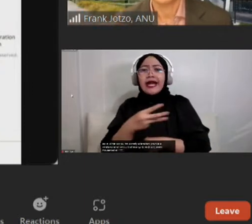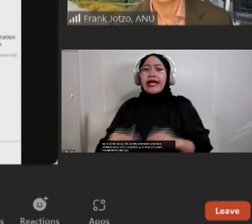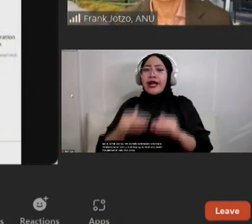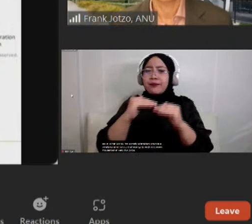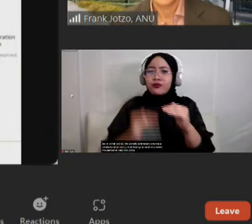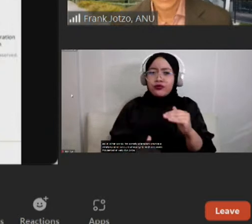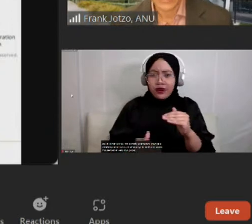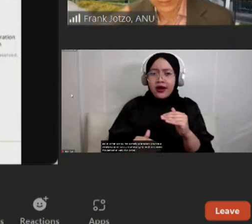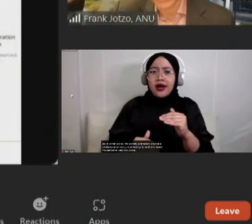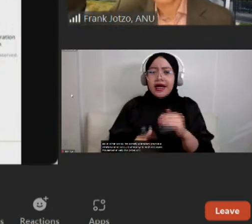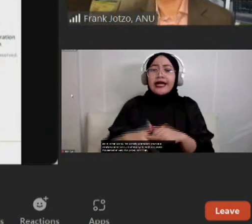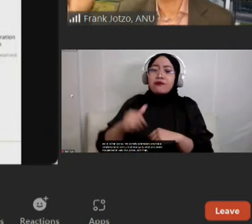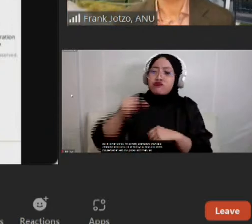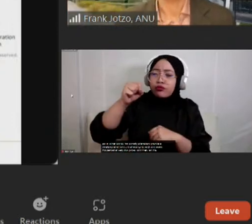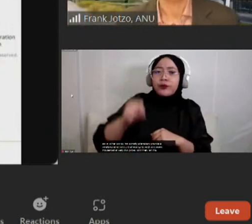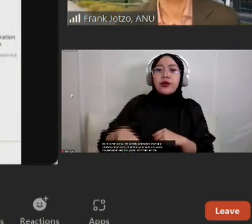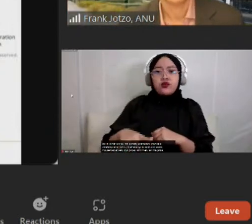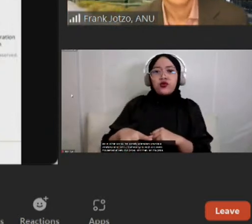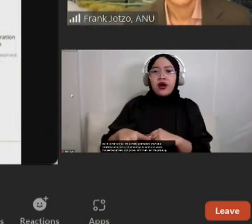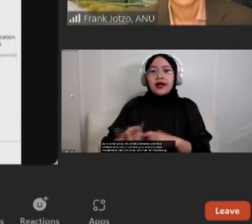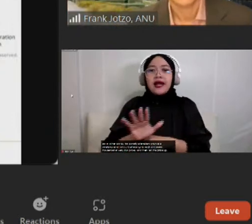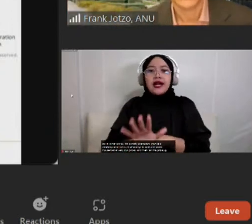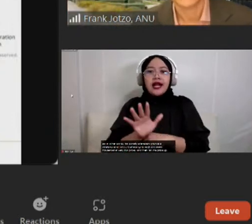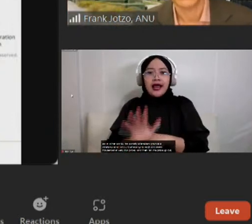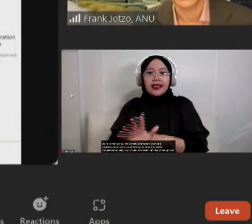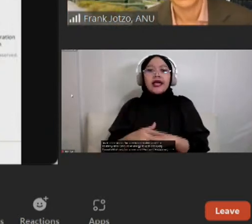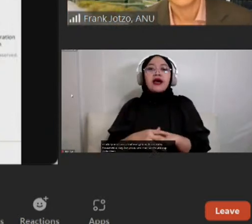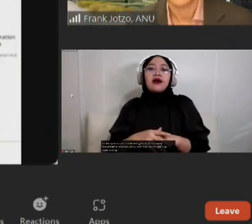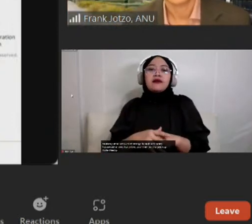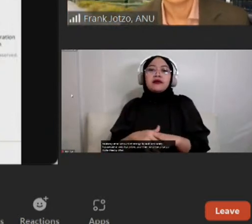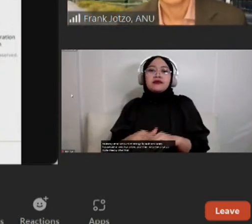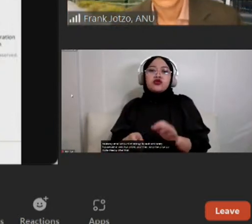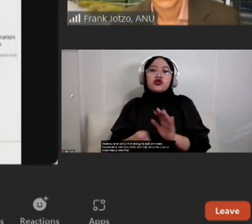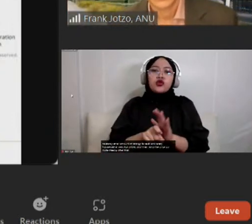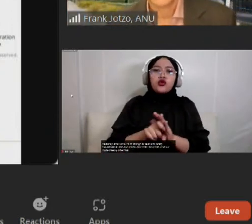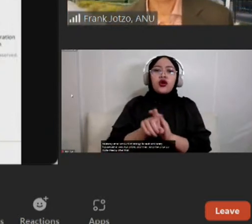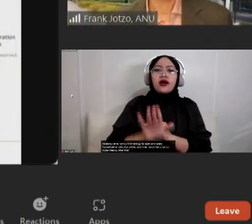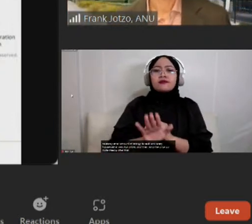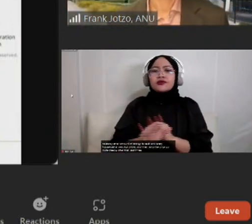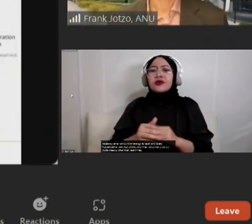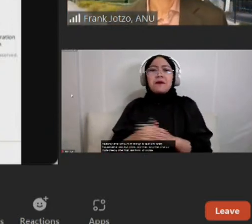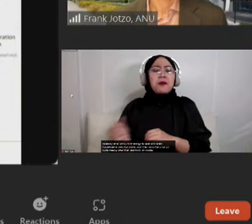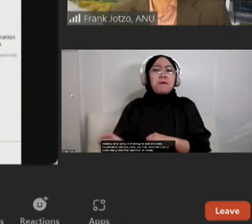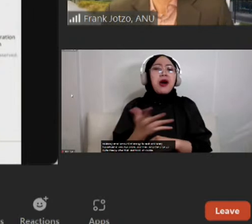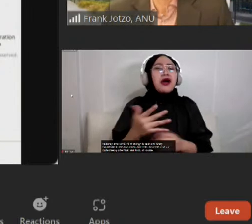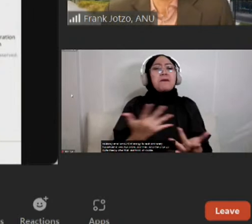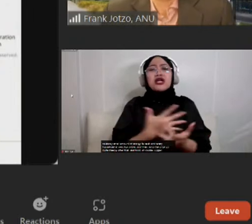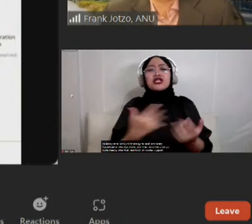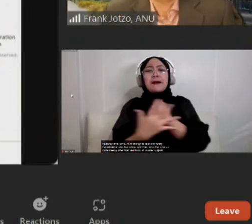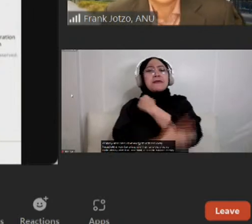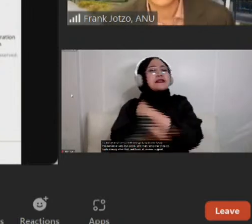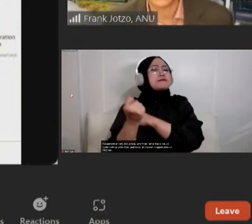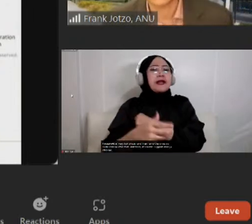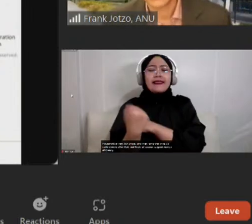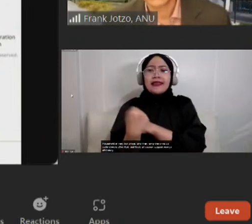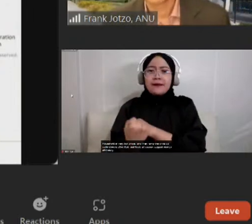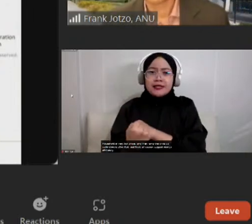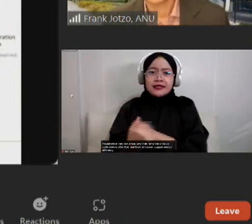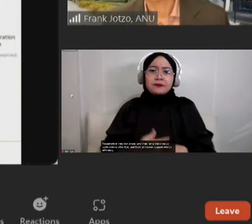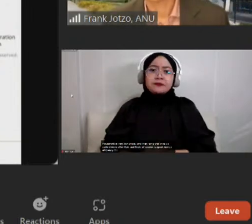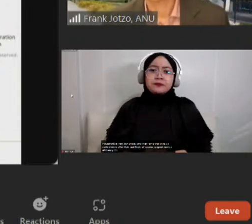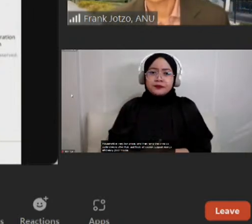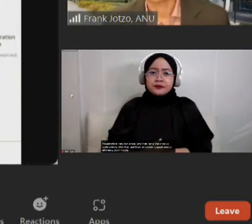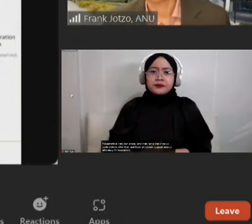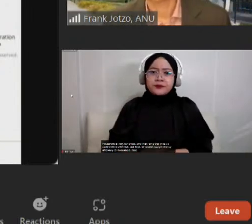low prices, and then ramp the price up quite steeply after that. And third, of course, support energy efficiency.